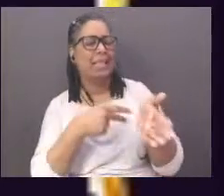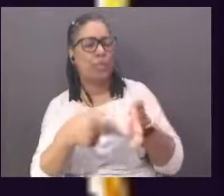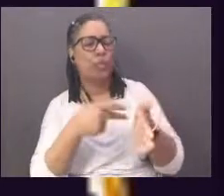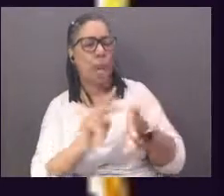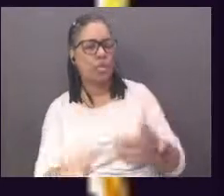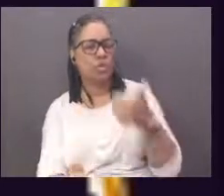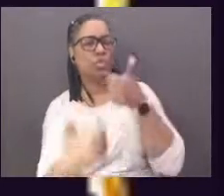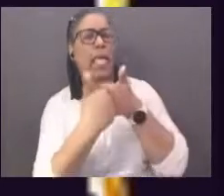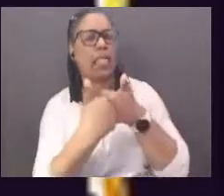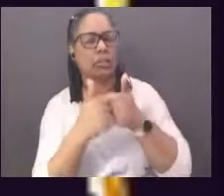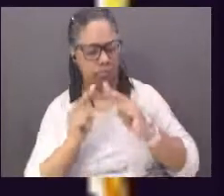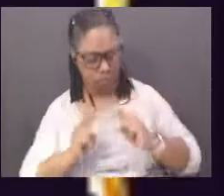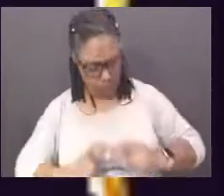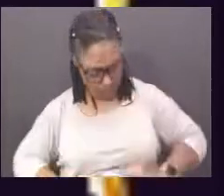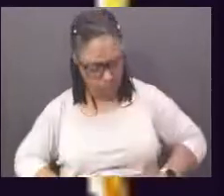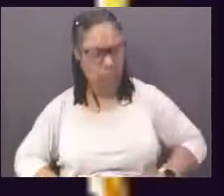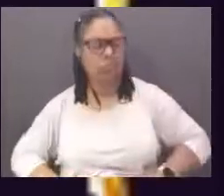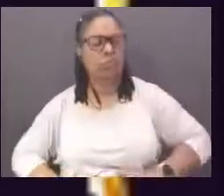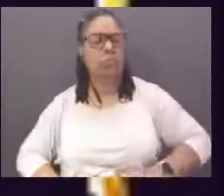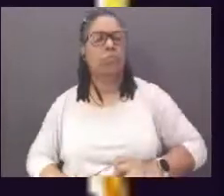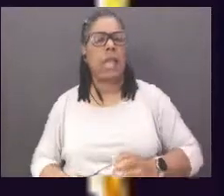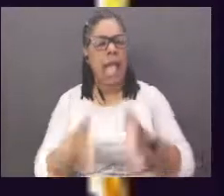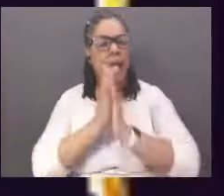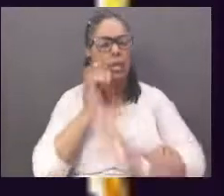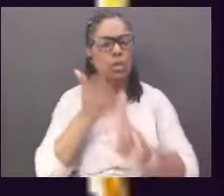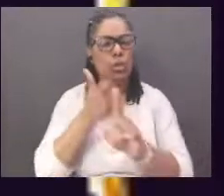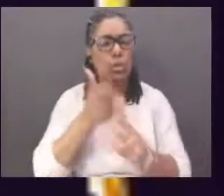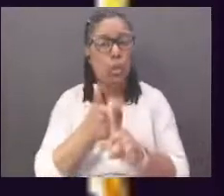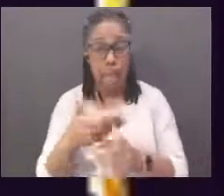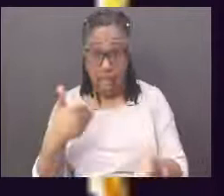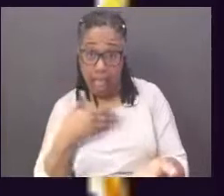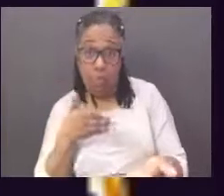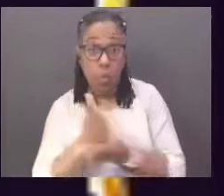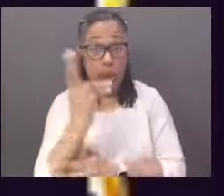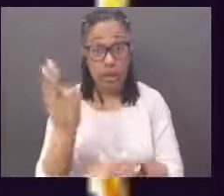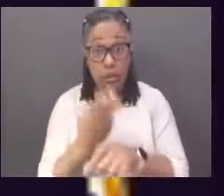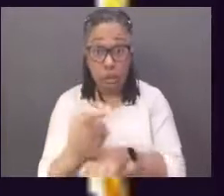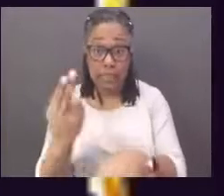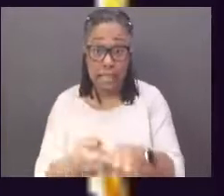yourself, do you have the right to use the name?